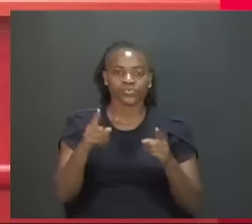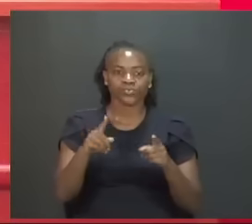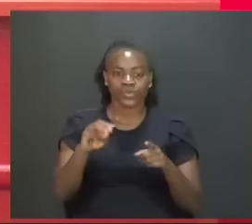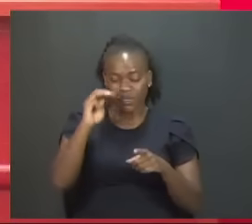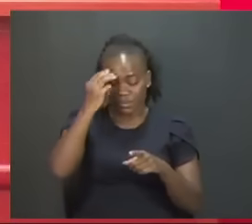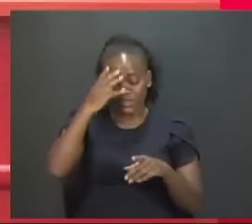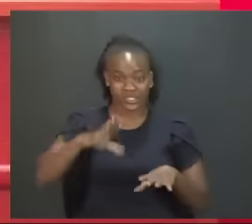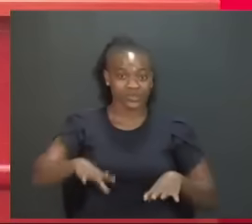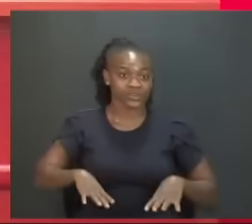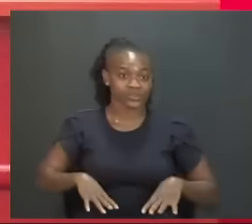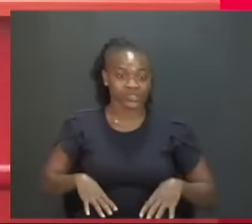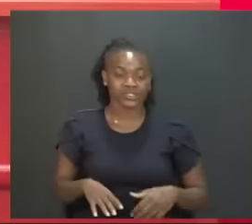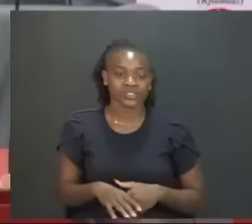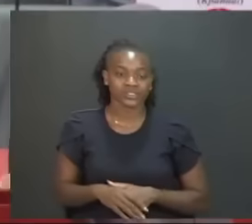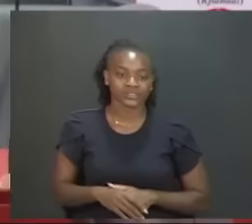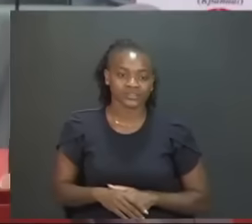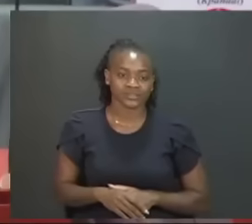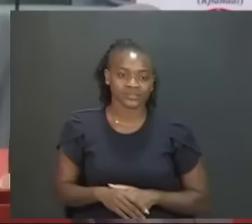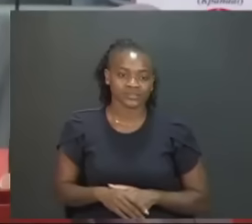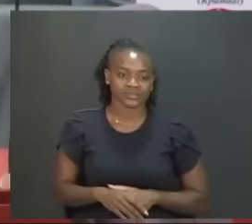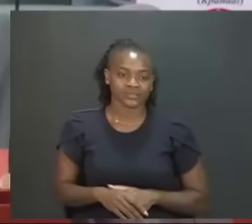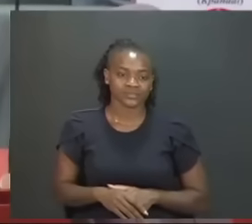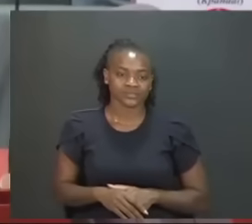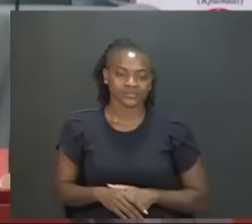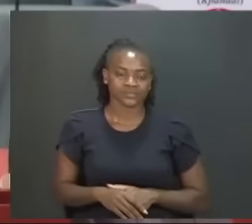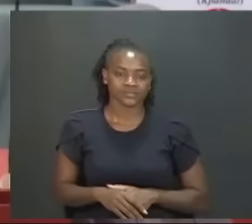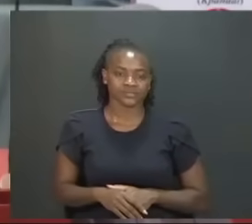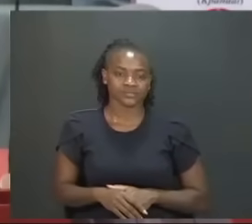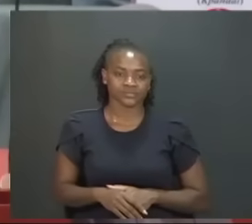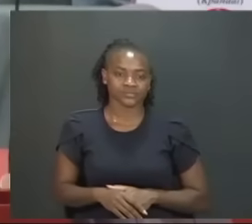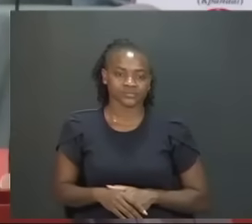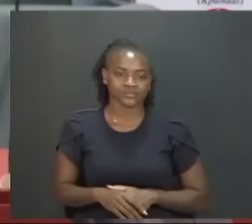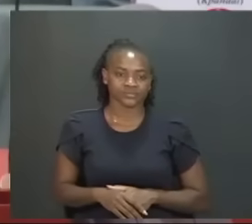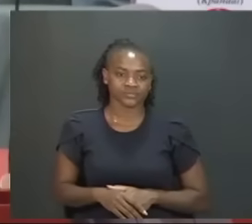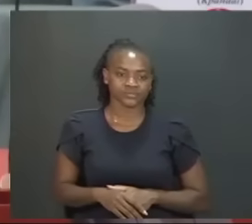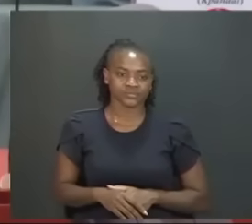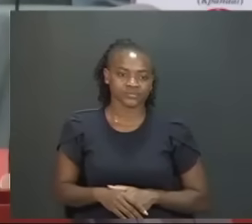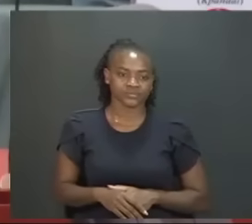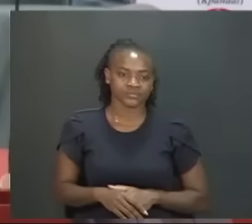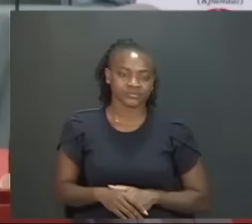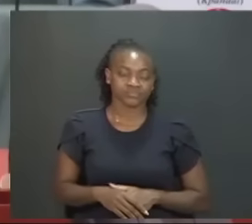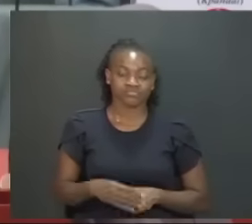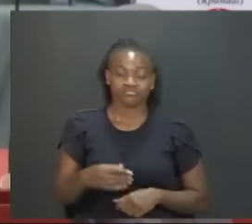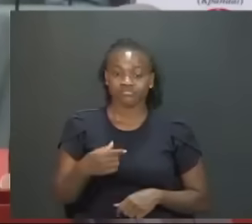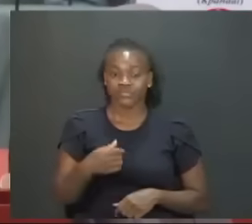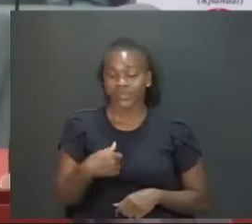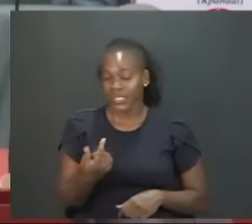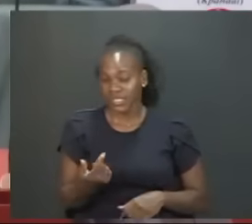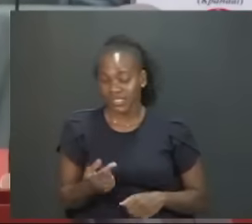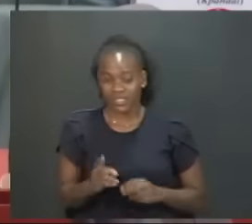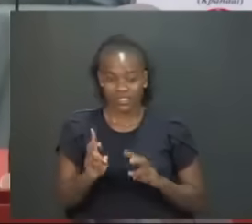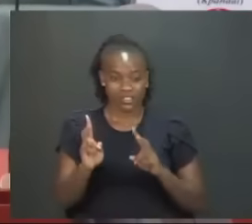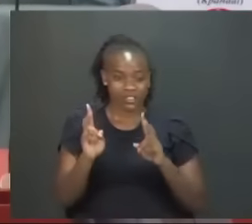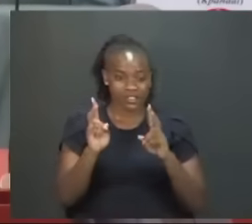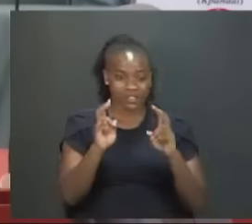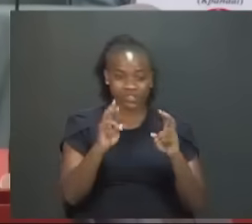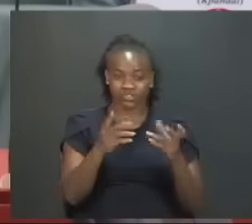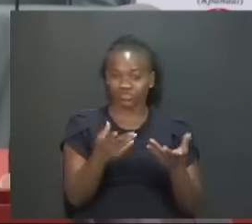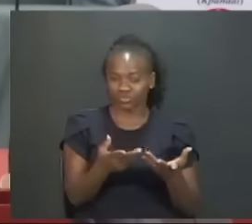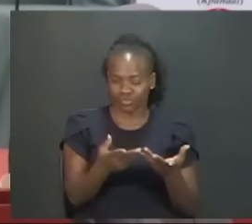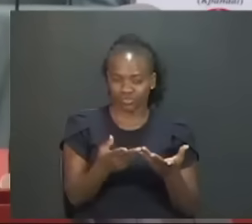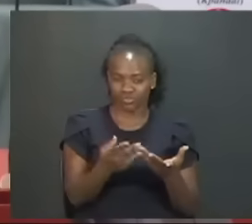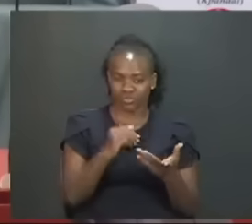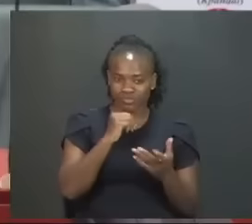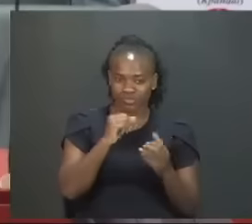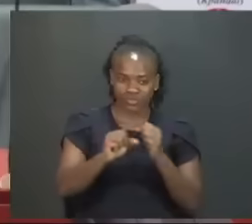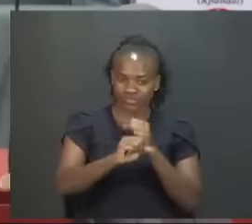Speaker, I think that I will not take this matter beyond a certain level. And I'm